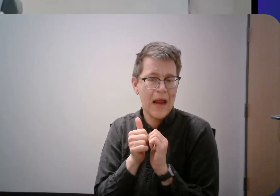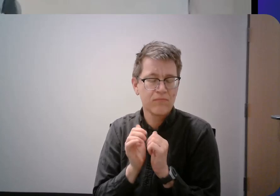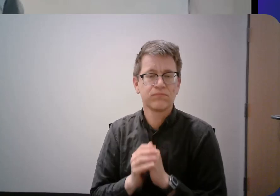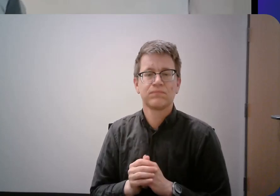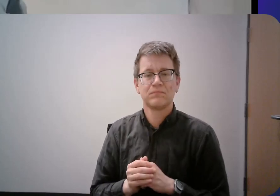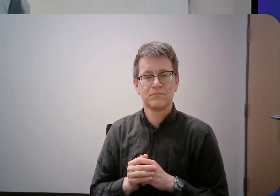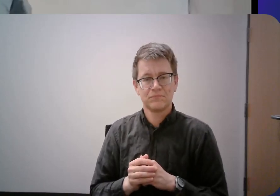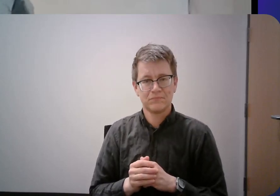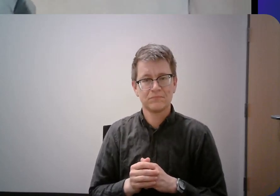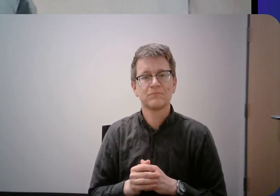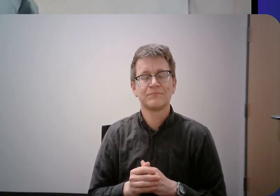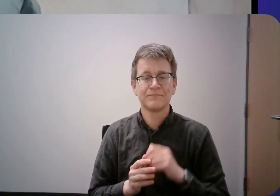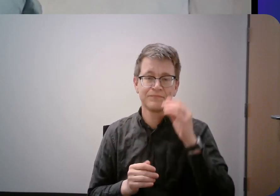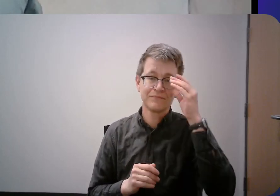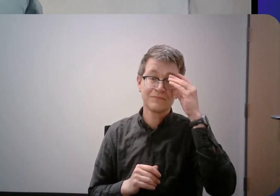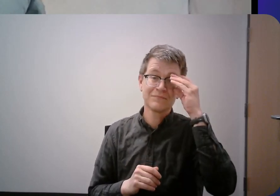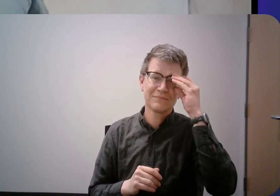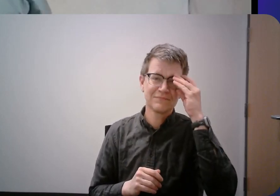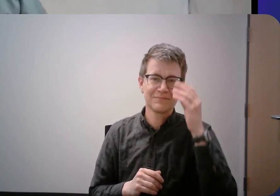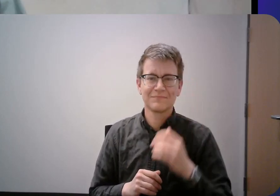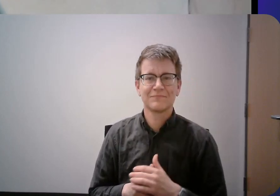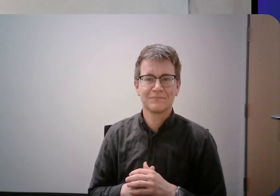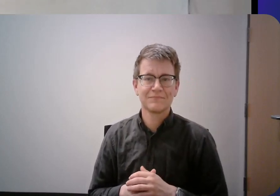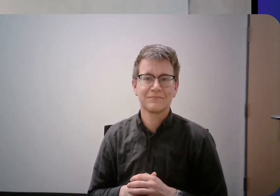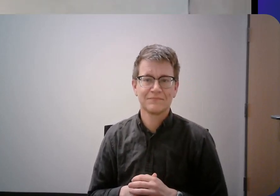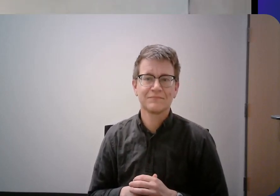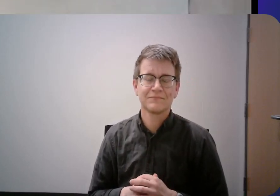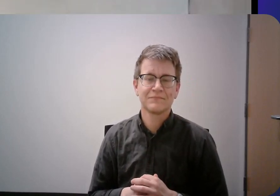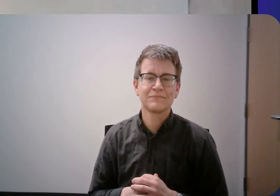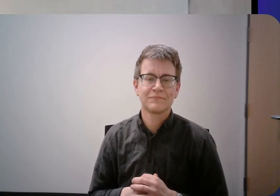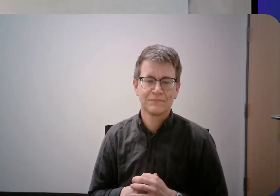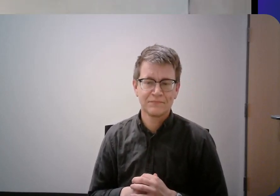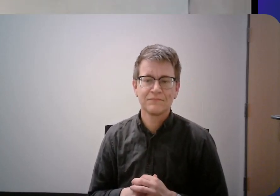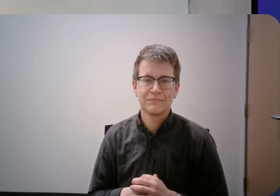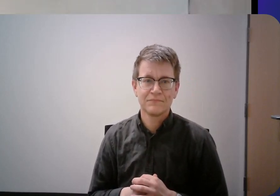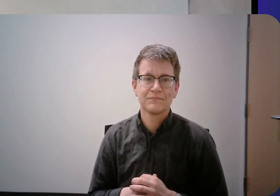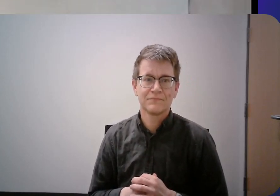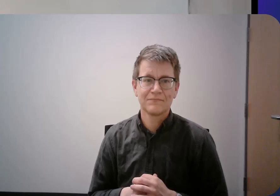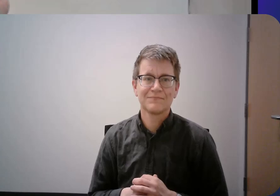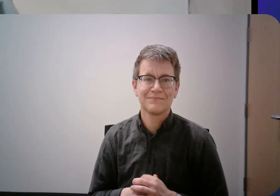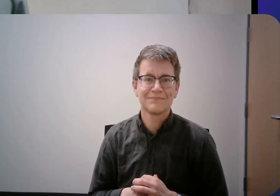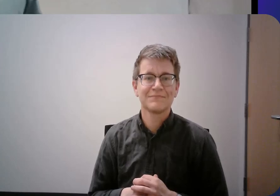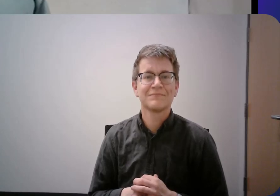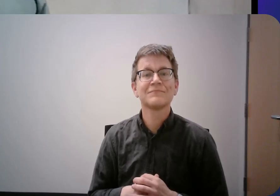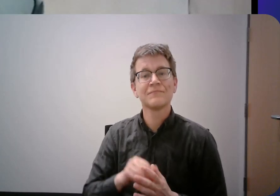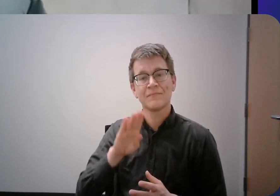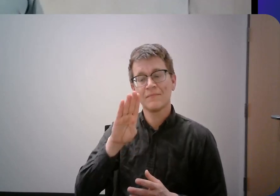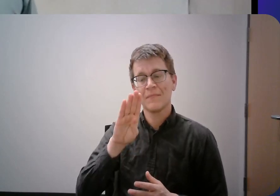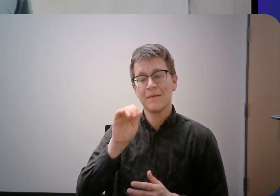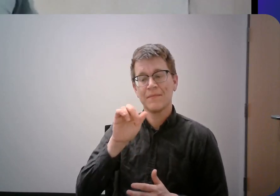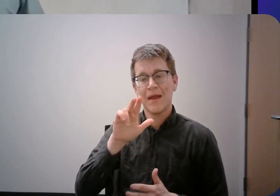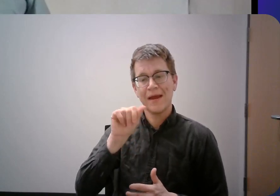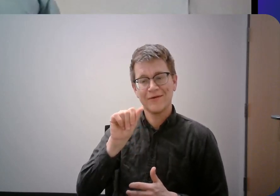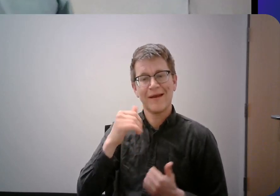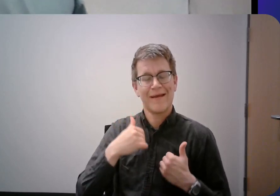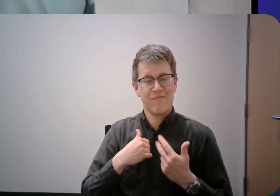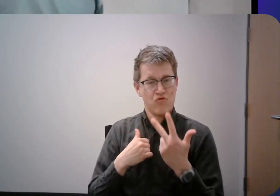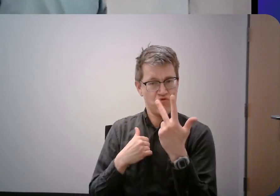by shape. There are 3 shapes. Rounds,